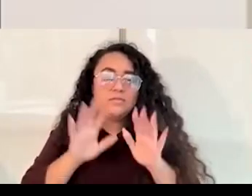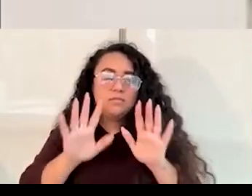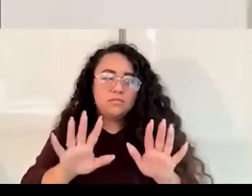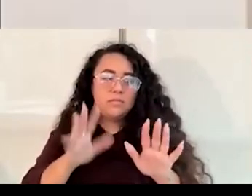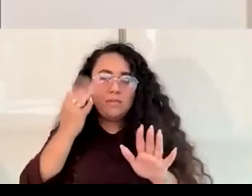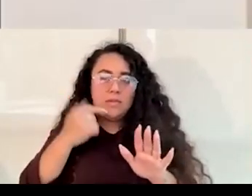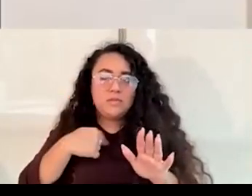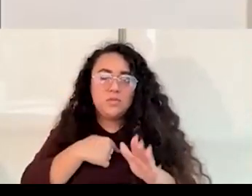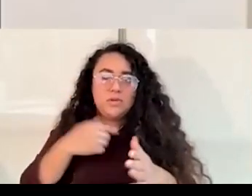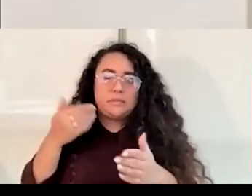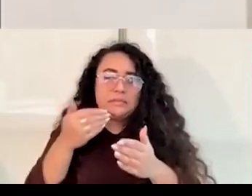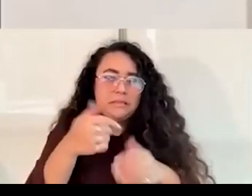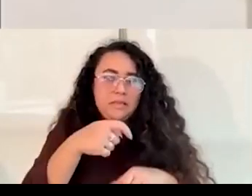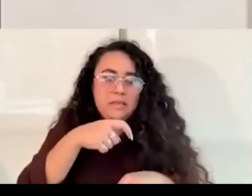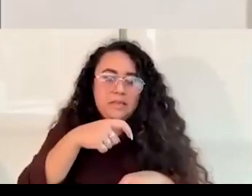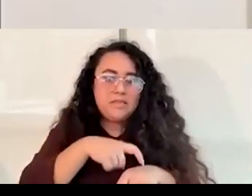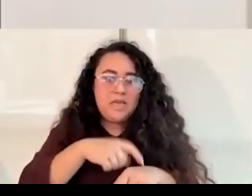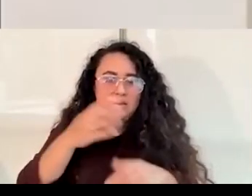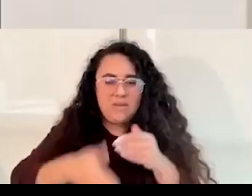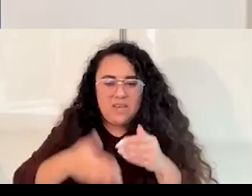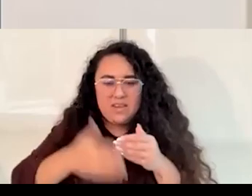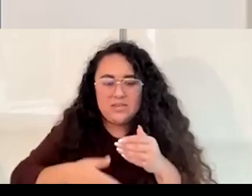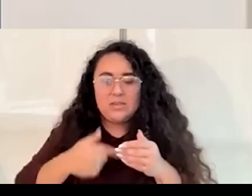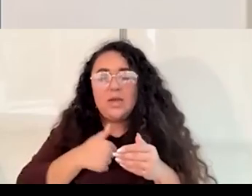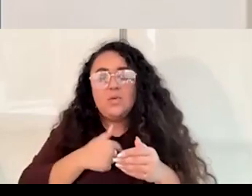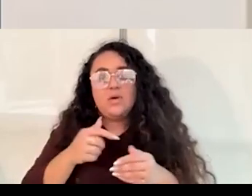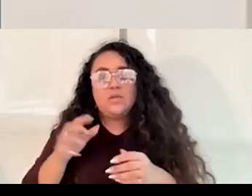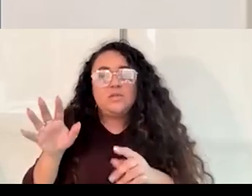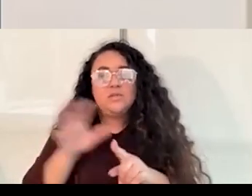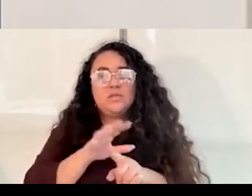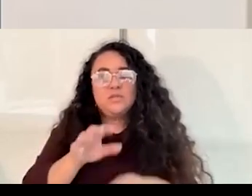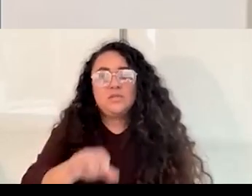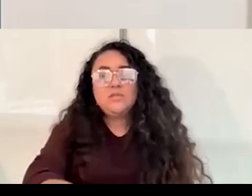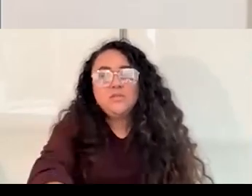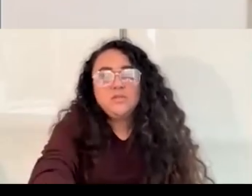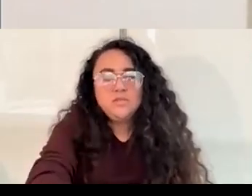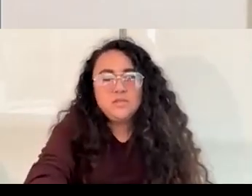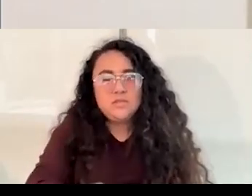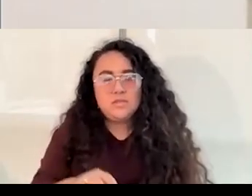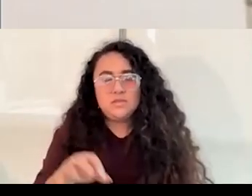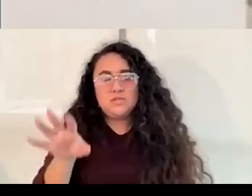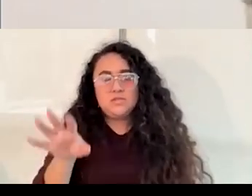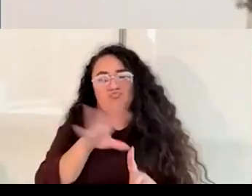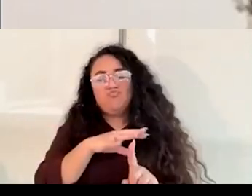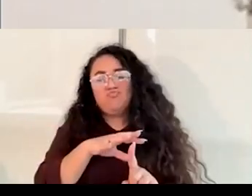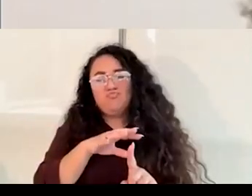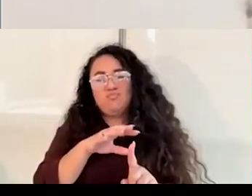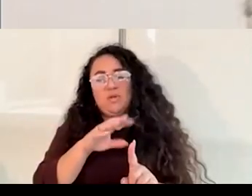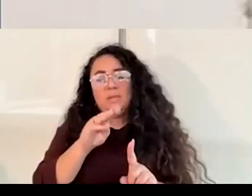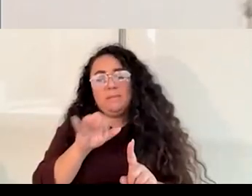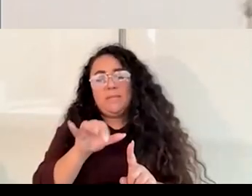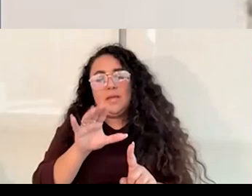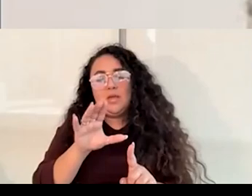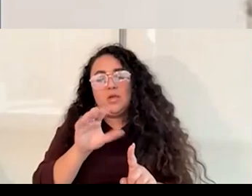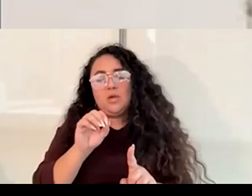we're coming towards the end and I wanted to bring Tashanti on McCoy, who's going to talk a little bit about